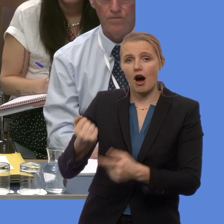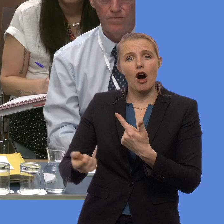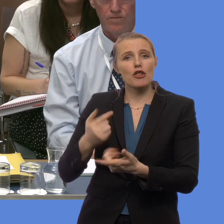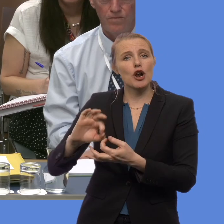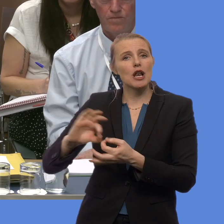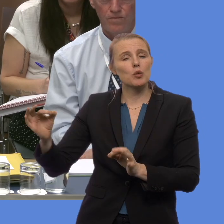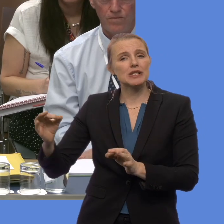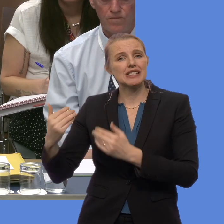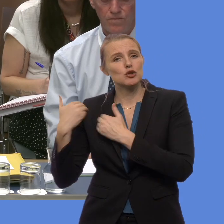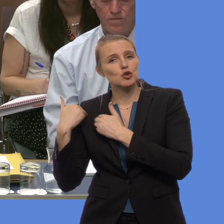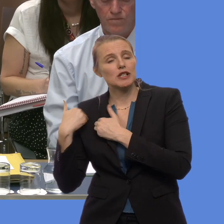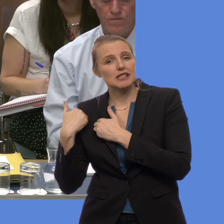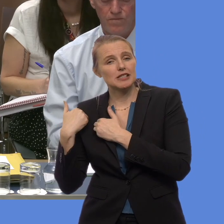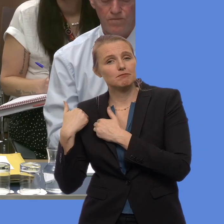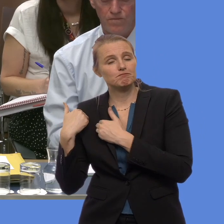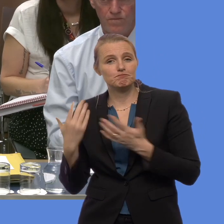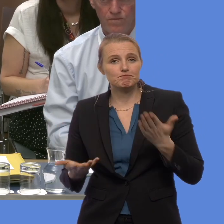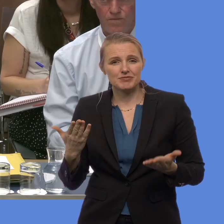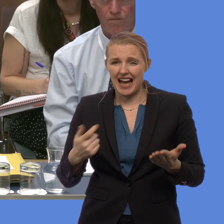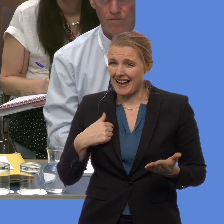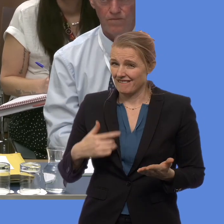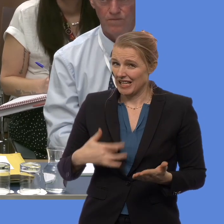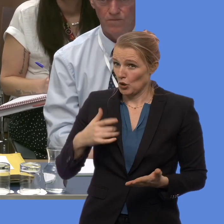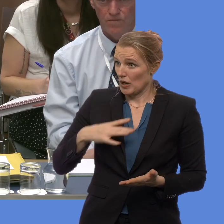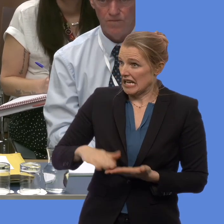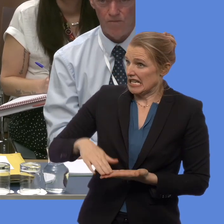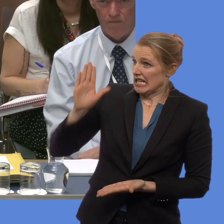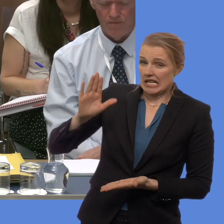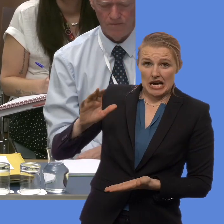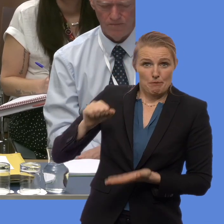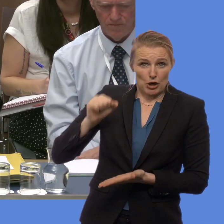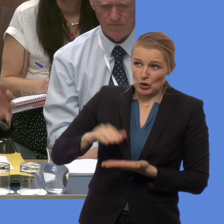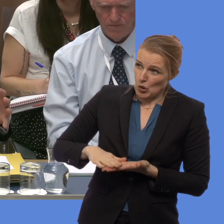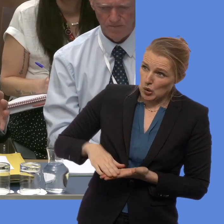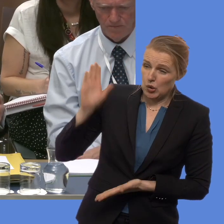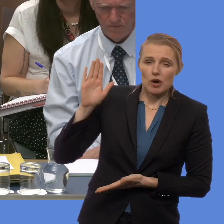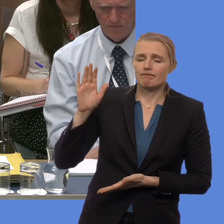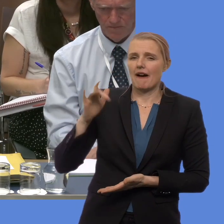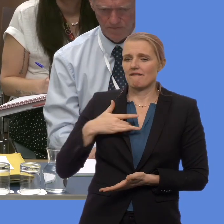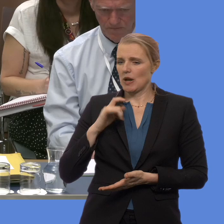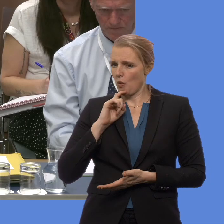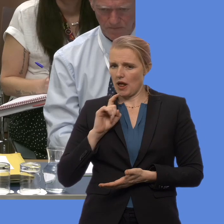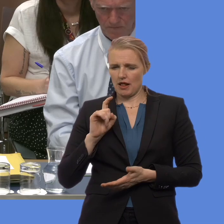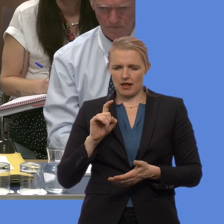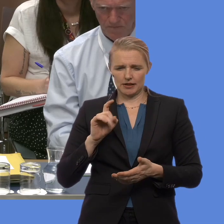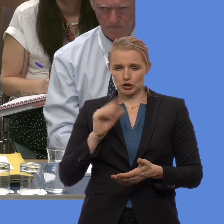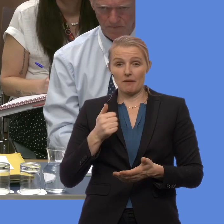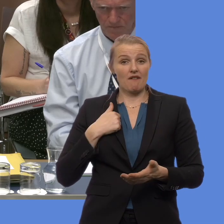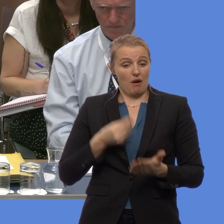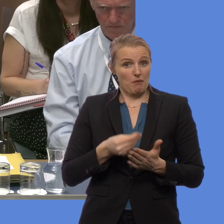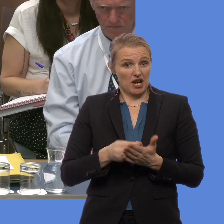a vast increase in overall resource. I think it will be a changing from some of the legislative duties to some of the